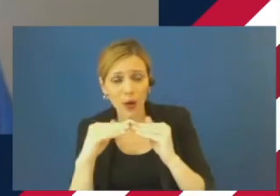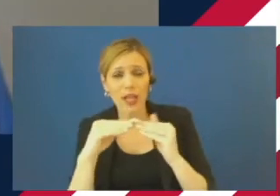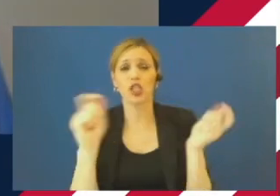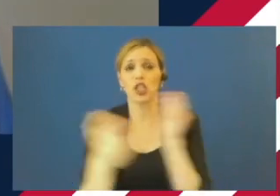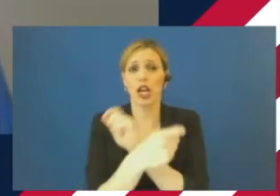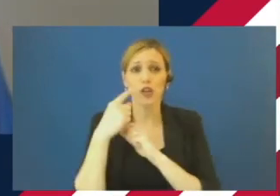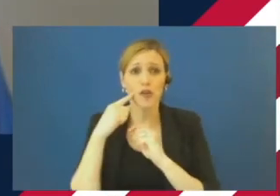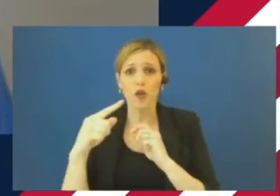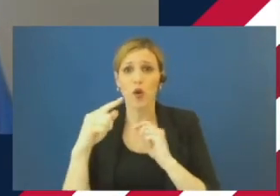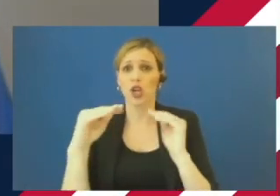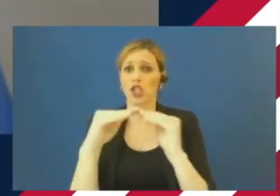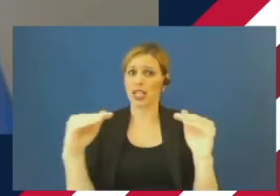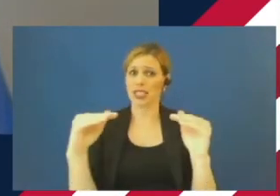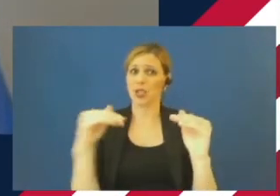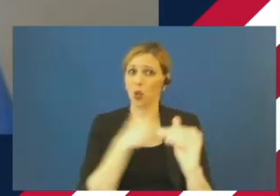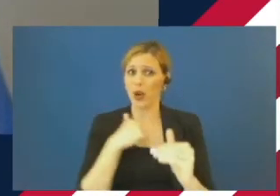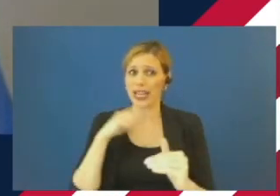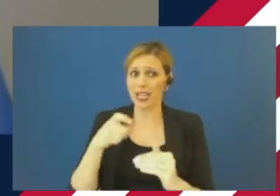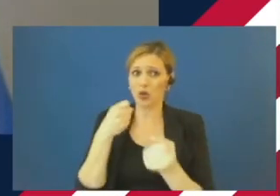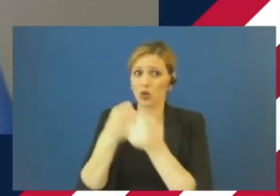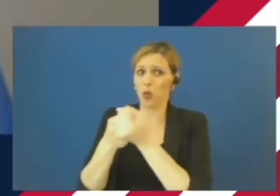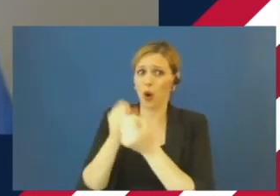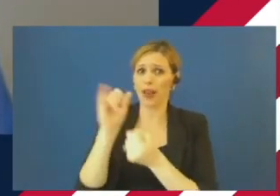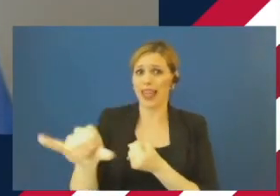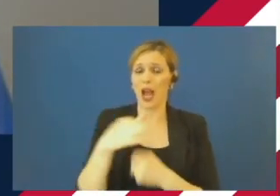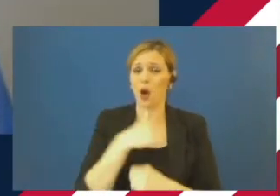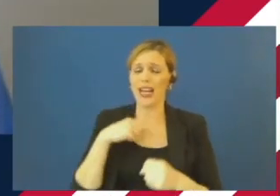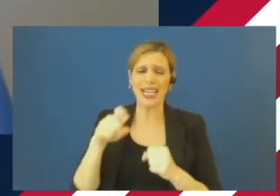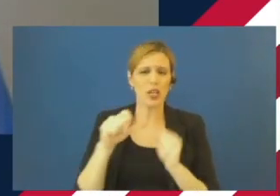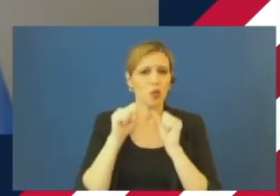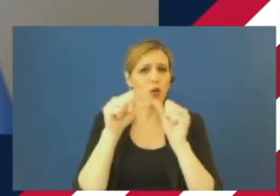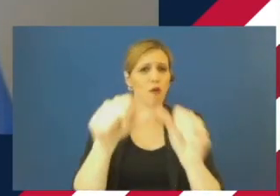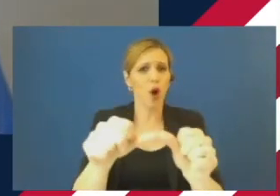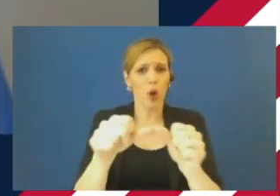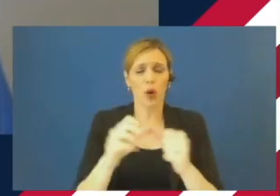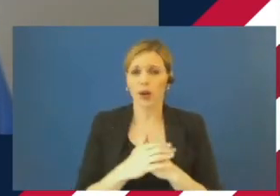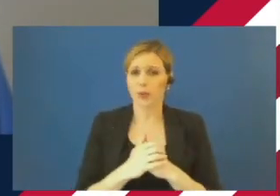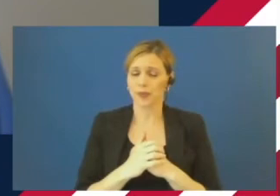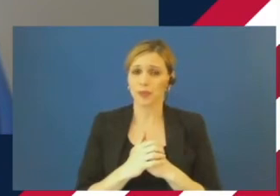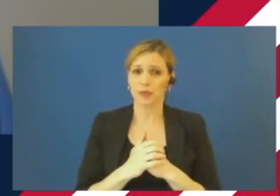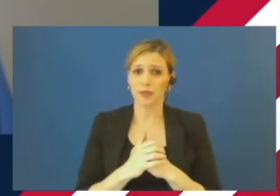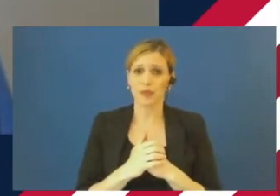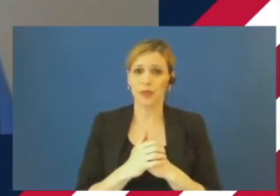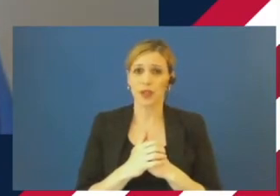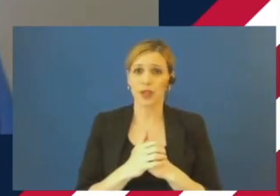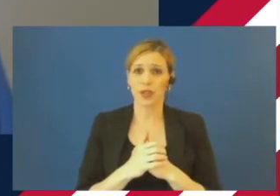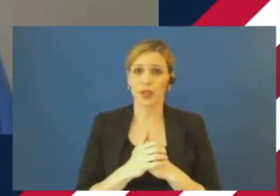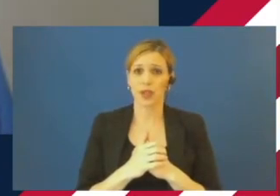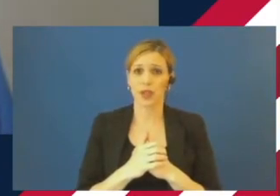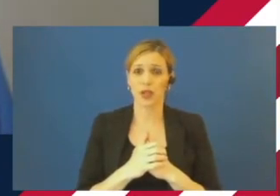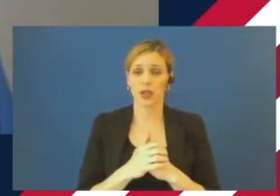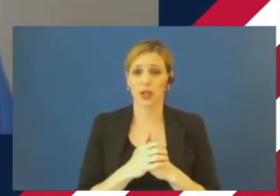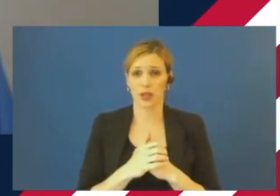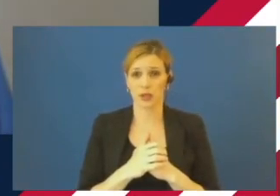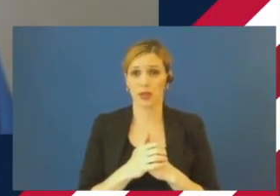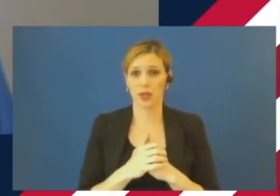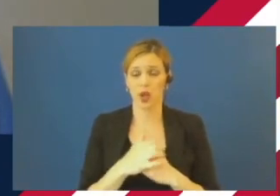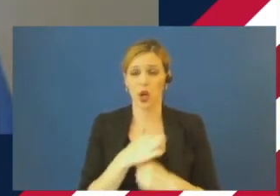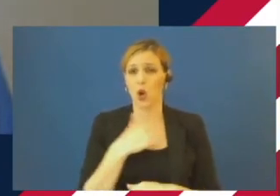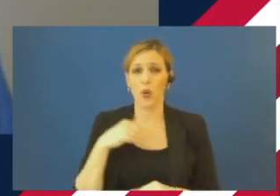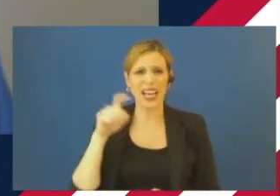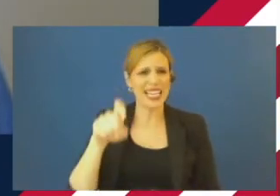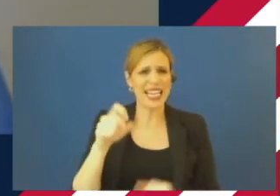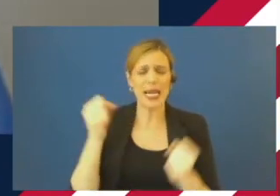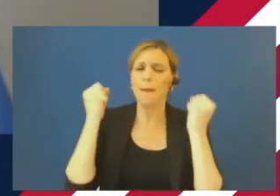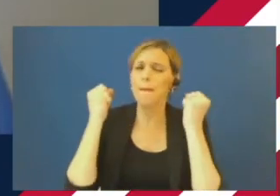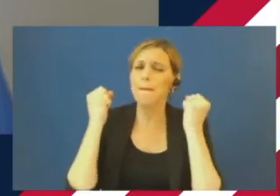a smart way to go. And we need to move forward. It's going to take a groundswell of people and